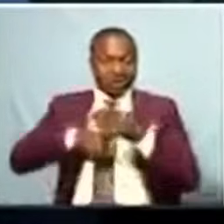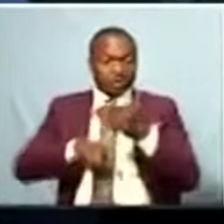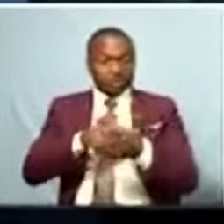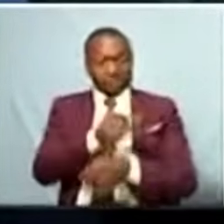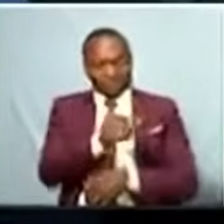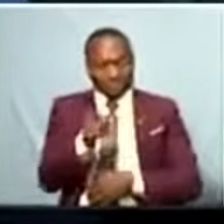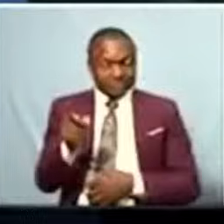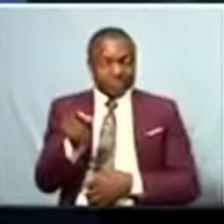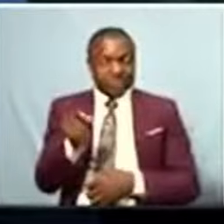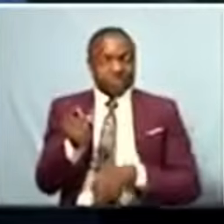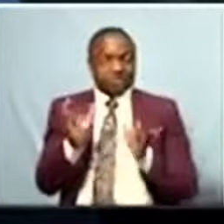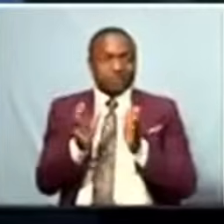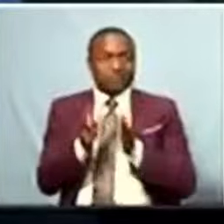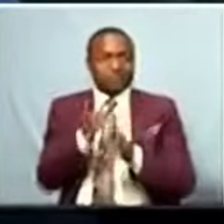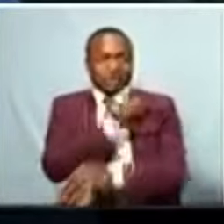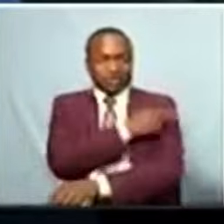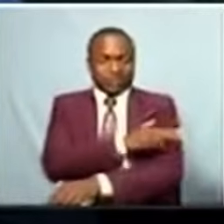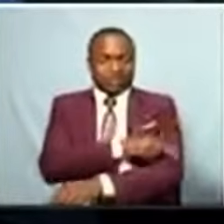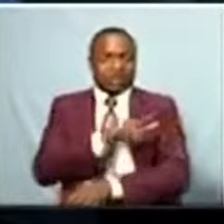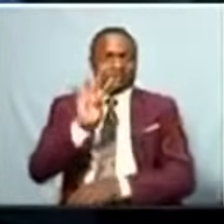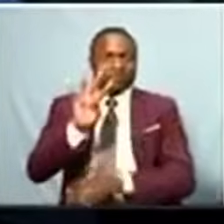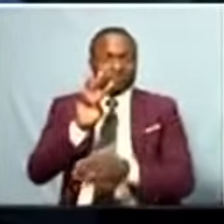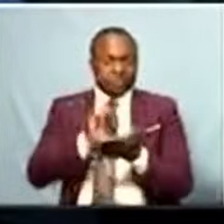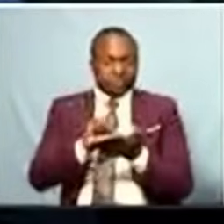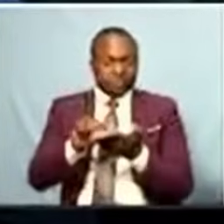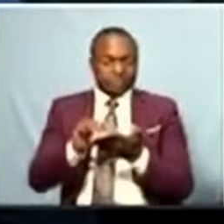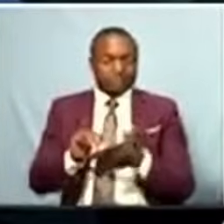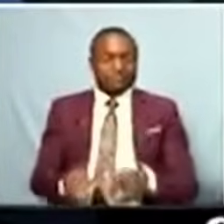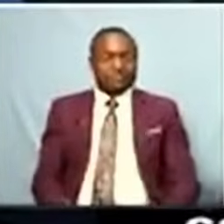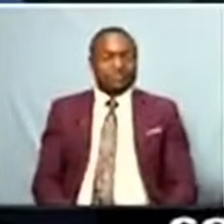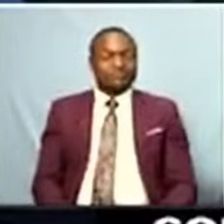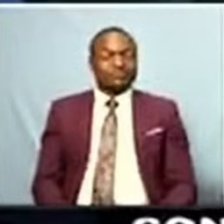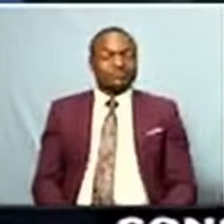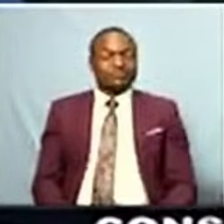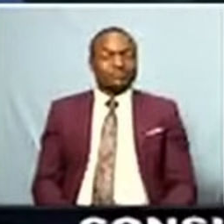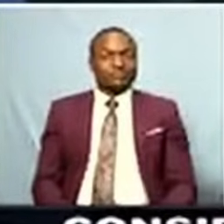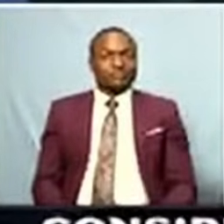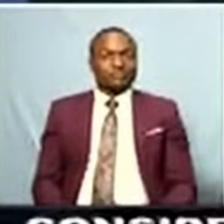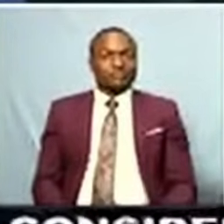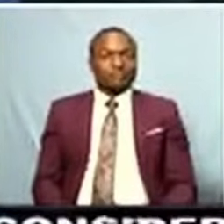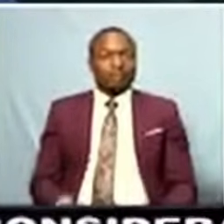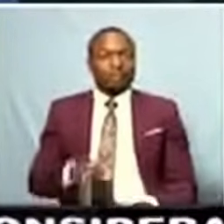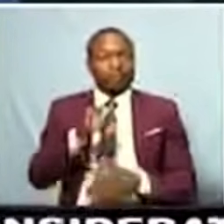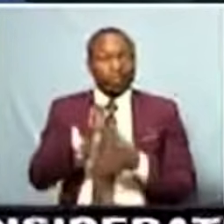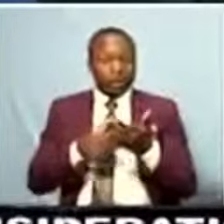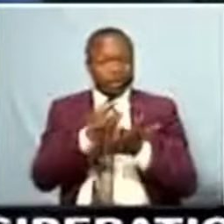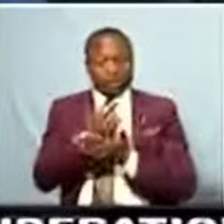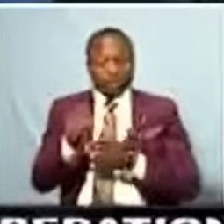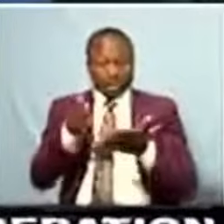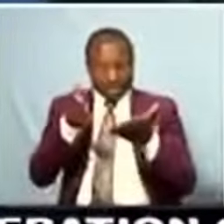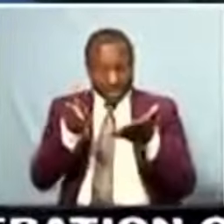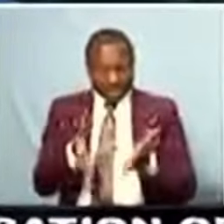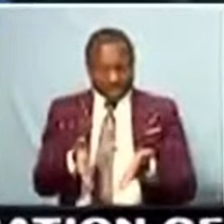those mini hospitals is 4 million, which is equal to his VAT? What is the issue here